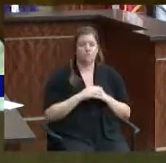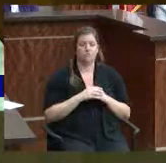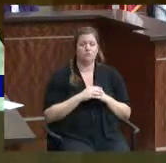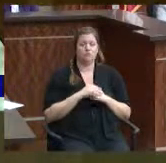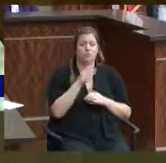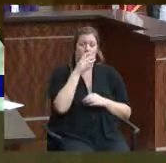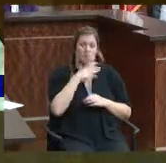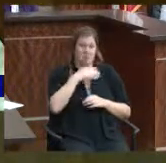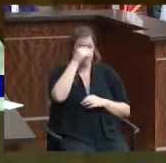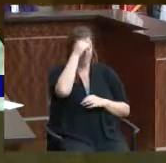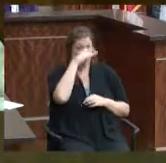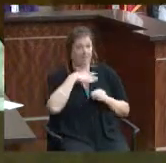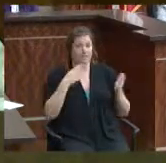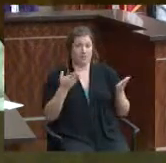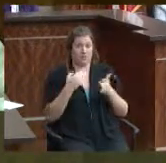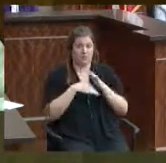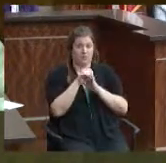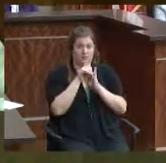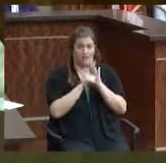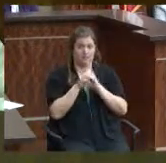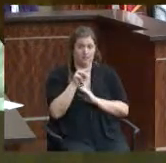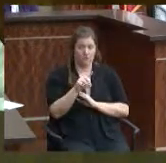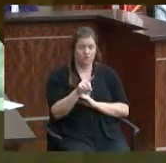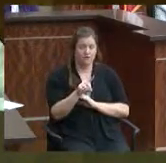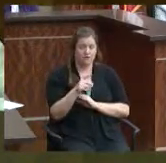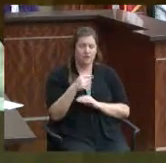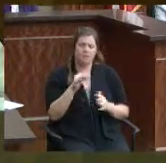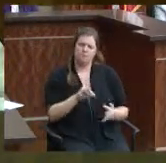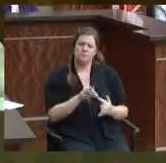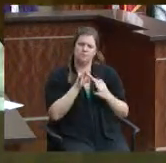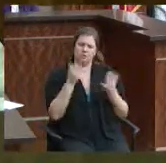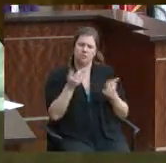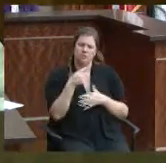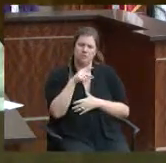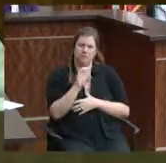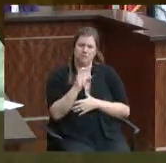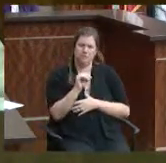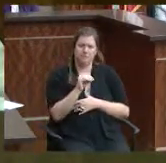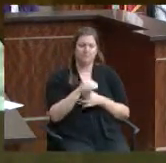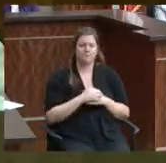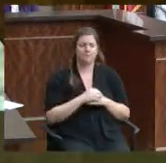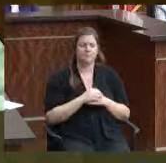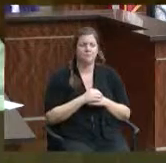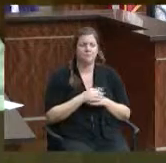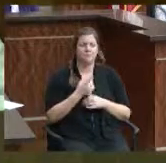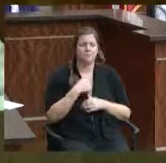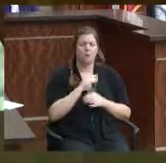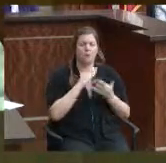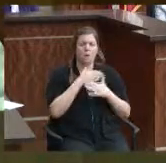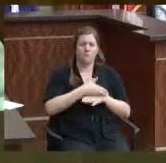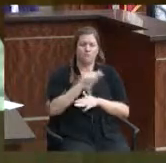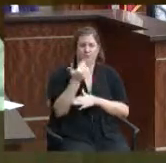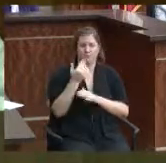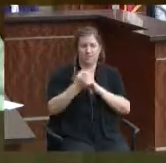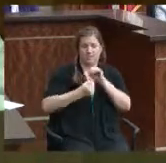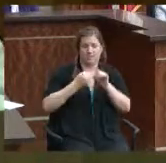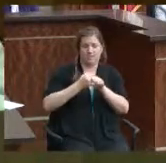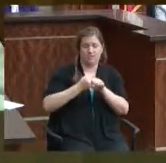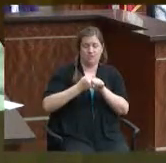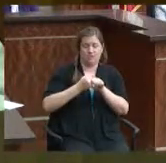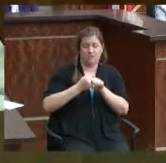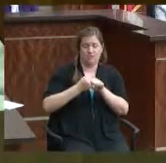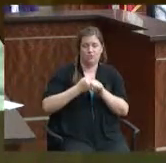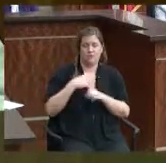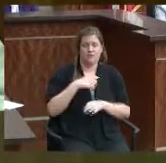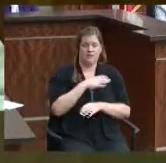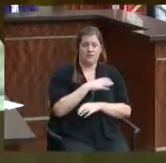men and women here in the state of Maryland, and especially in Prince George's County, where after 15 years, the